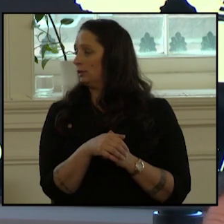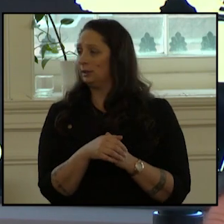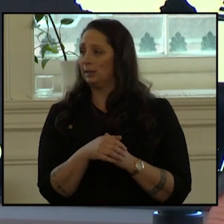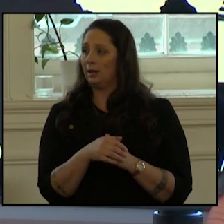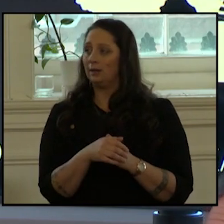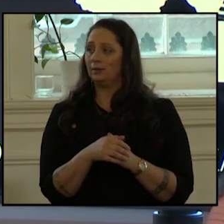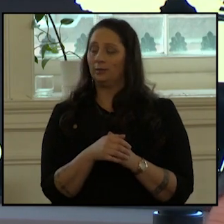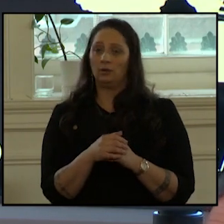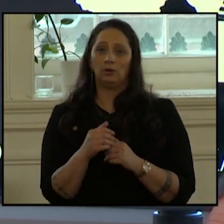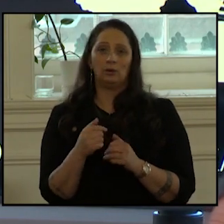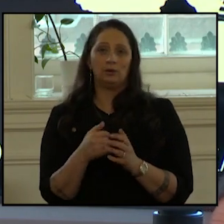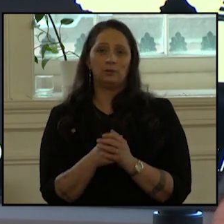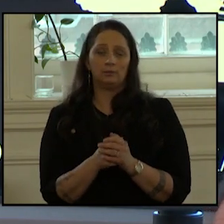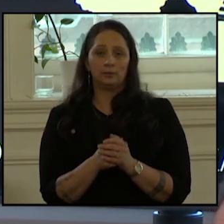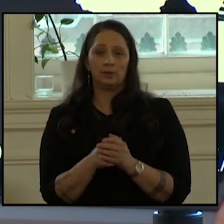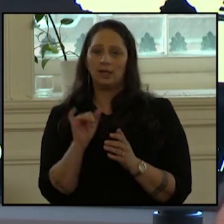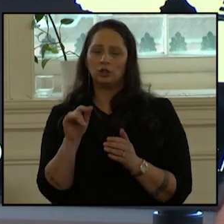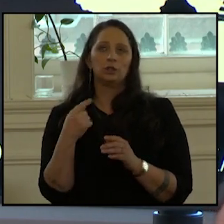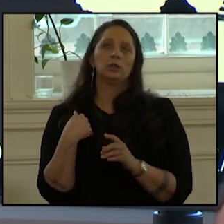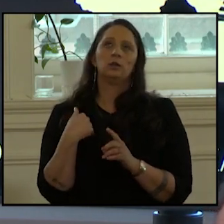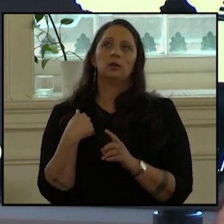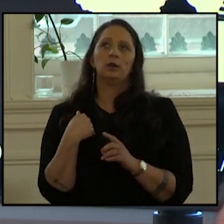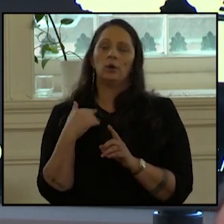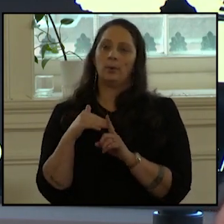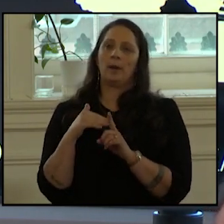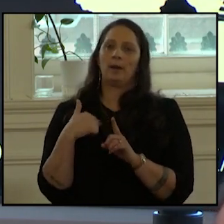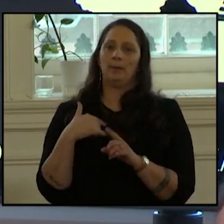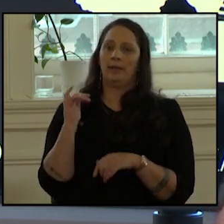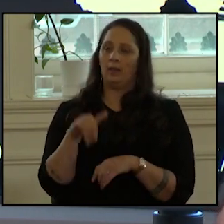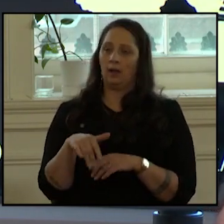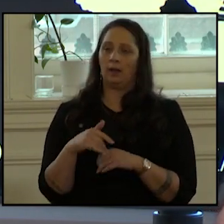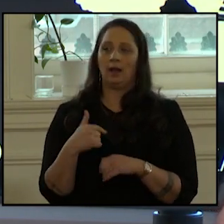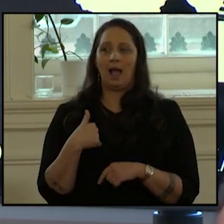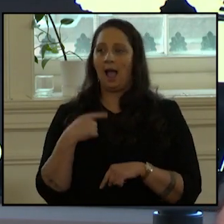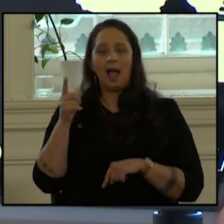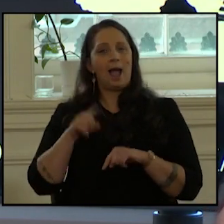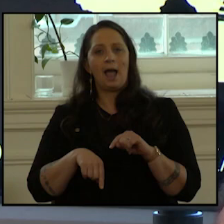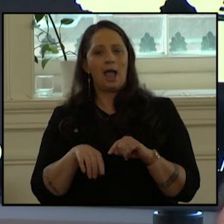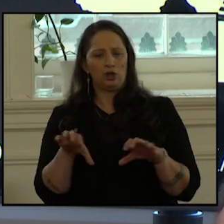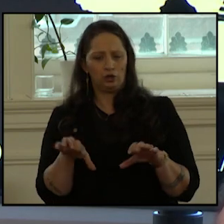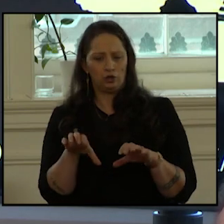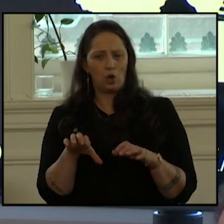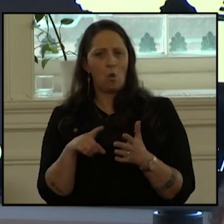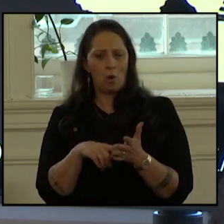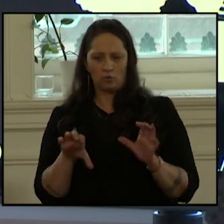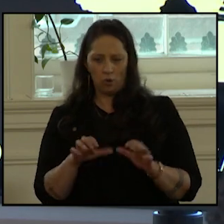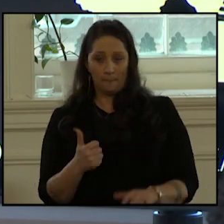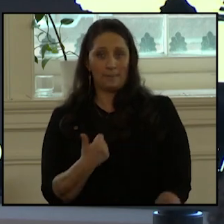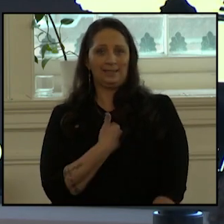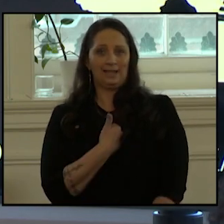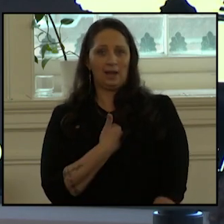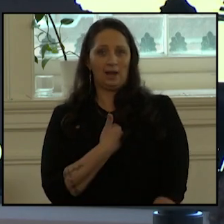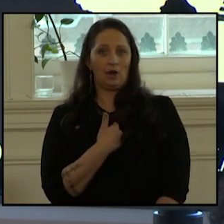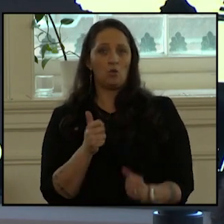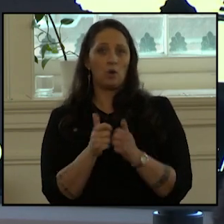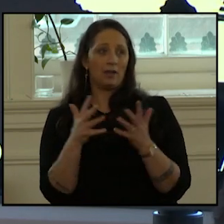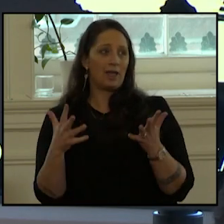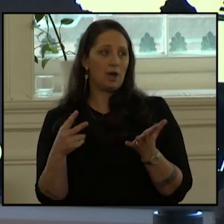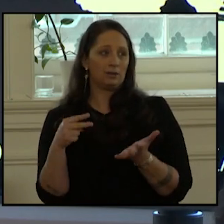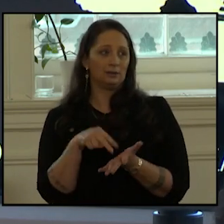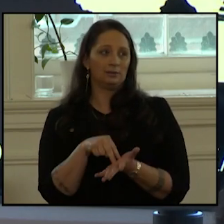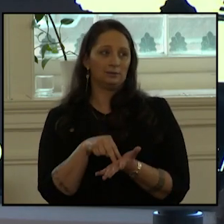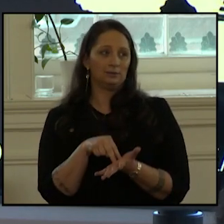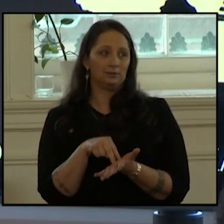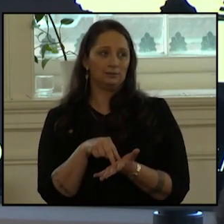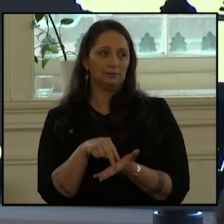statesperson here, it just reminds me that I cannot do what I'm doing by myself without standing on